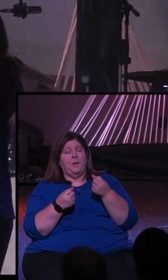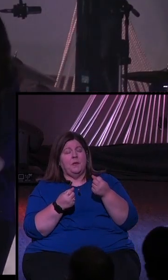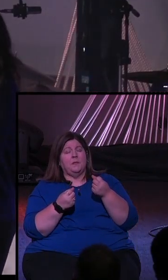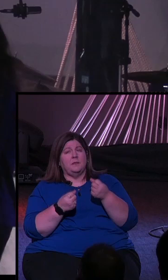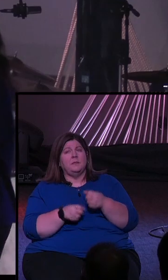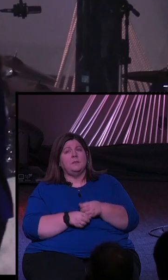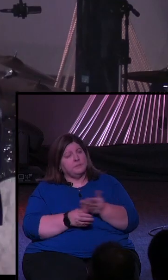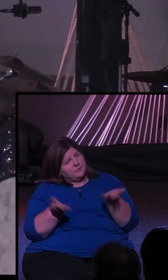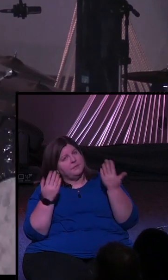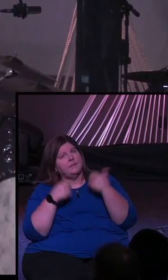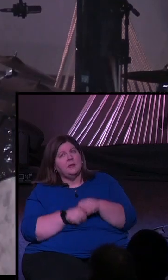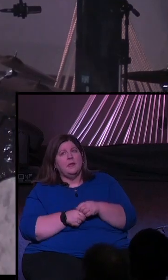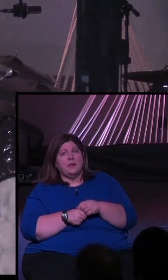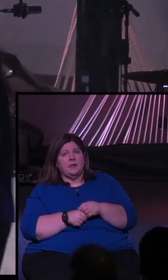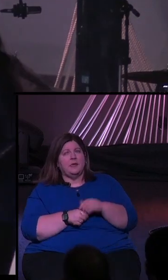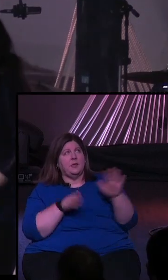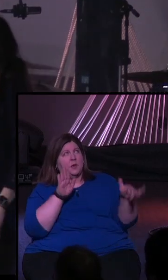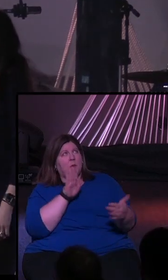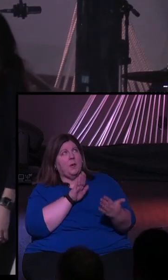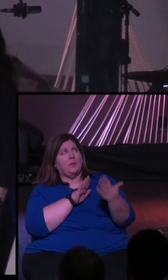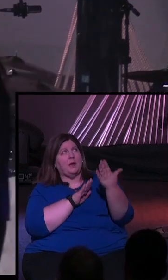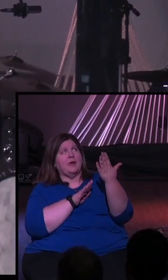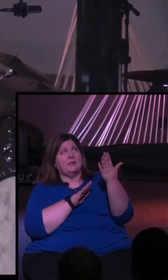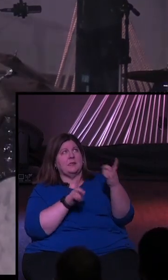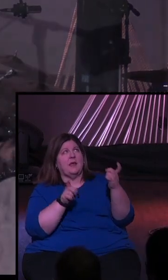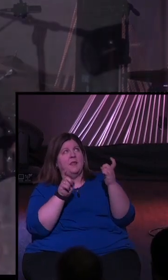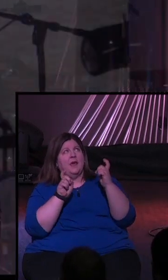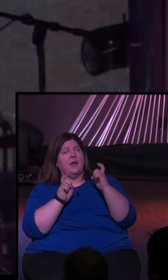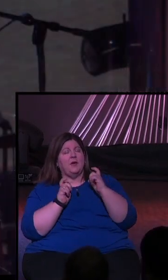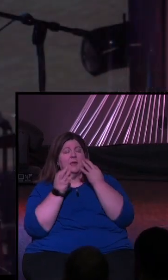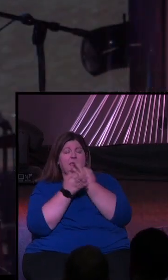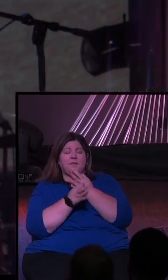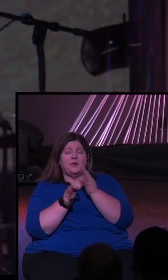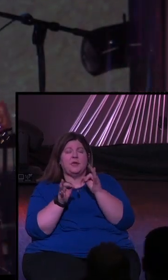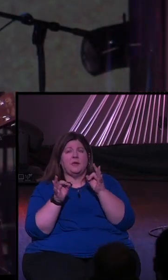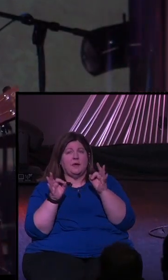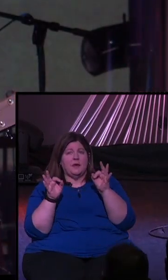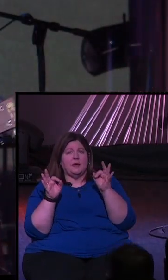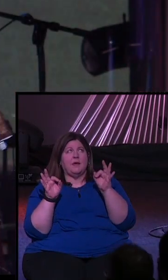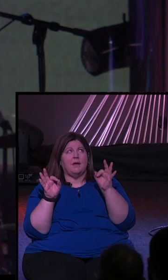whole. Come on, sing that together. In your presence there is